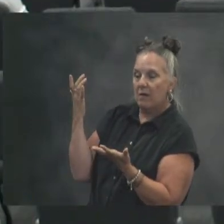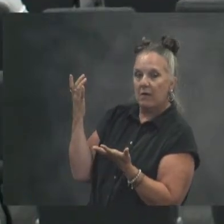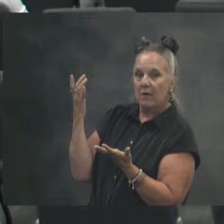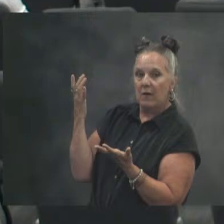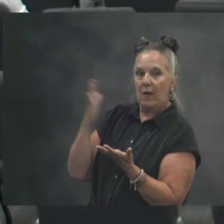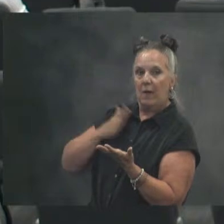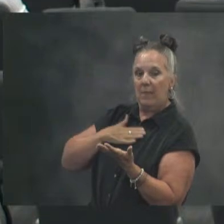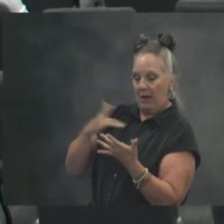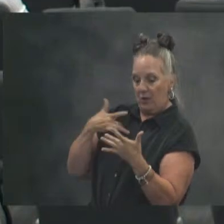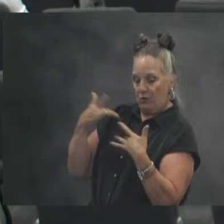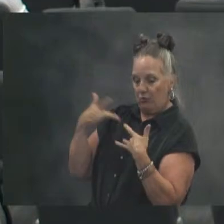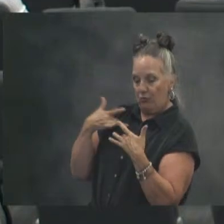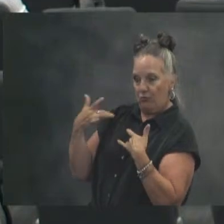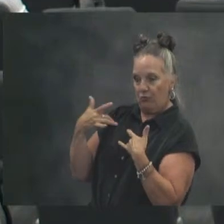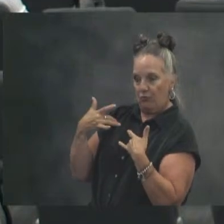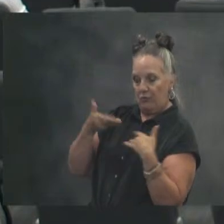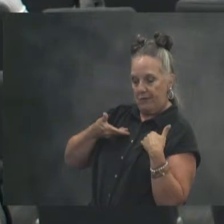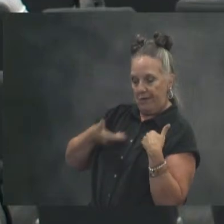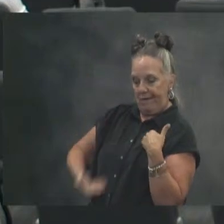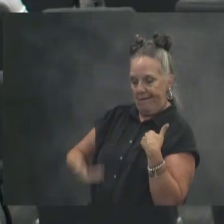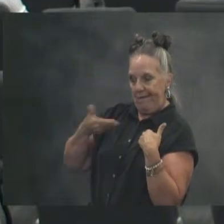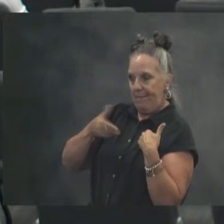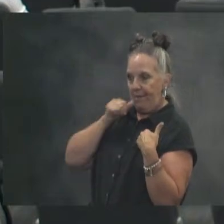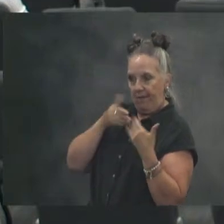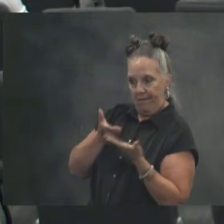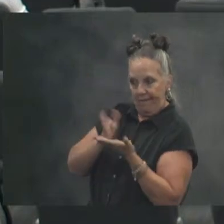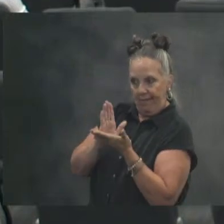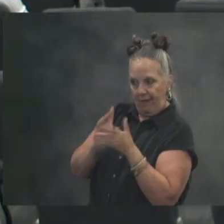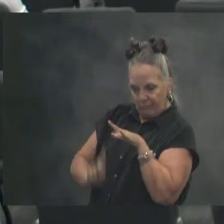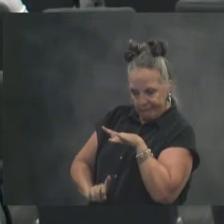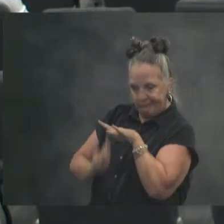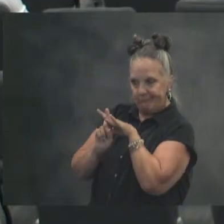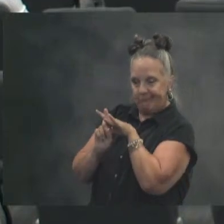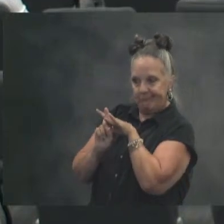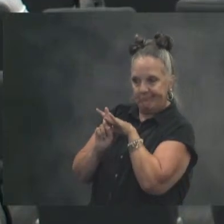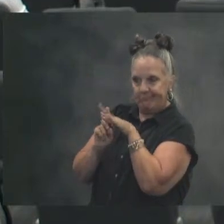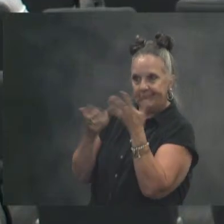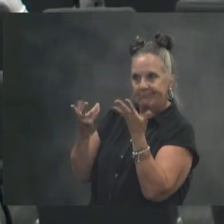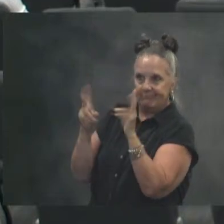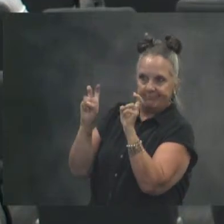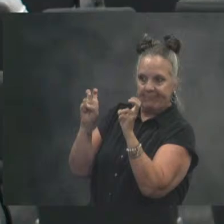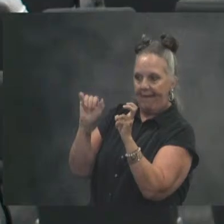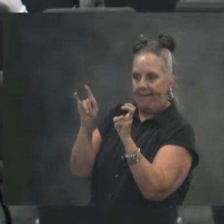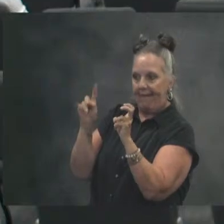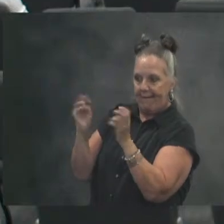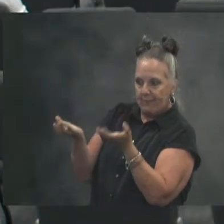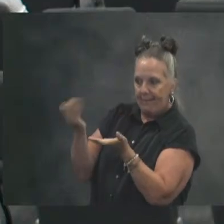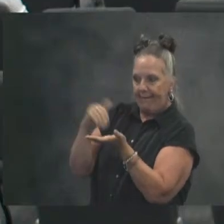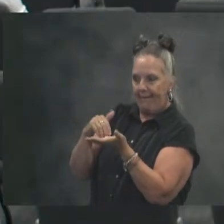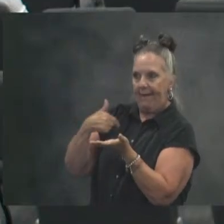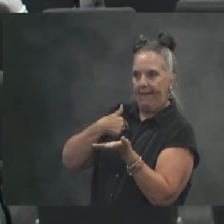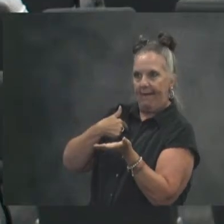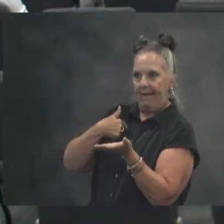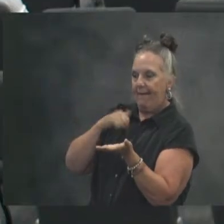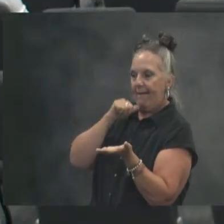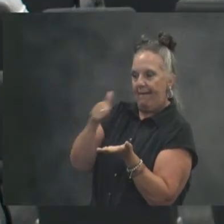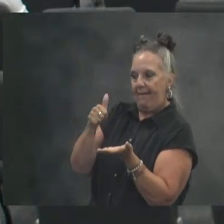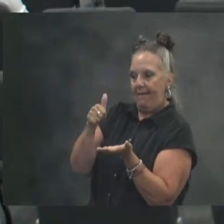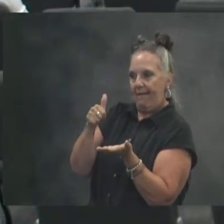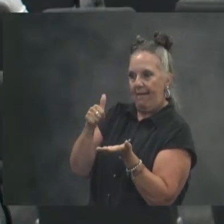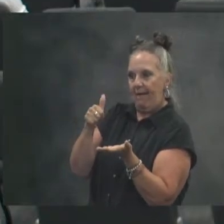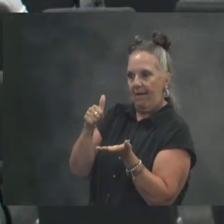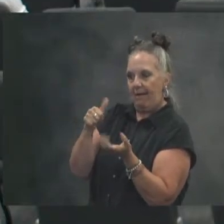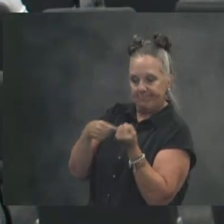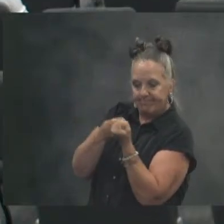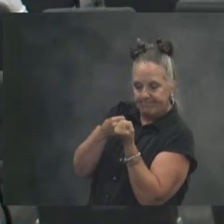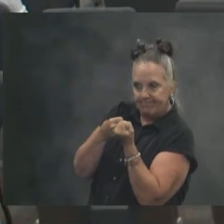my concern is that I'm not allowed to bring up an item again that I was not on the prevailing